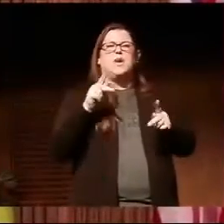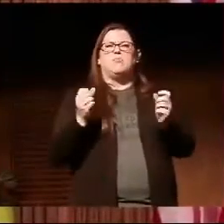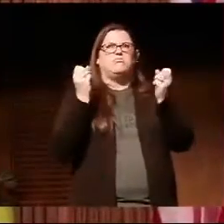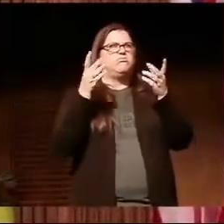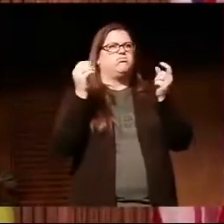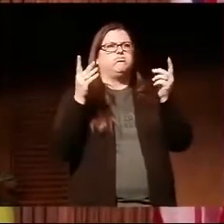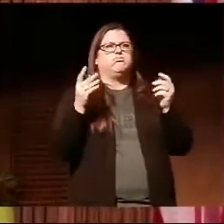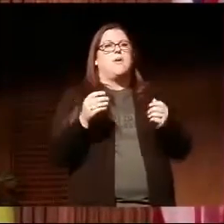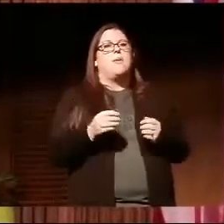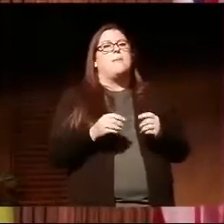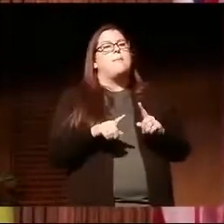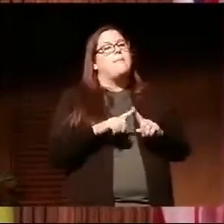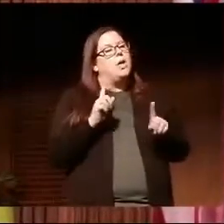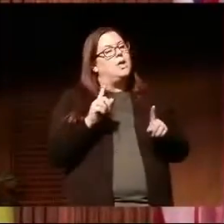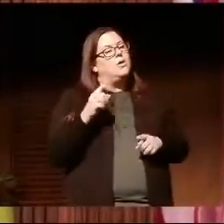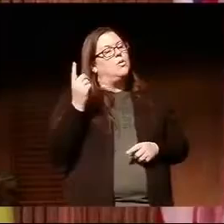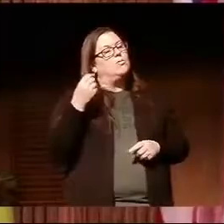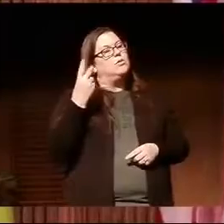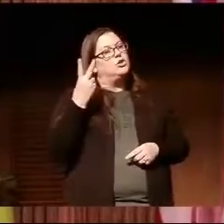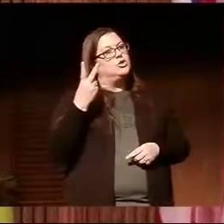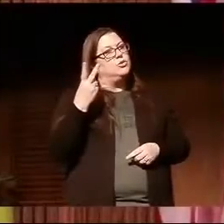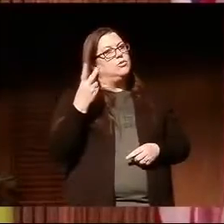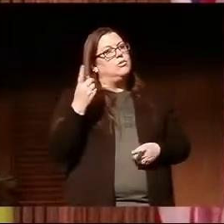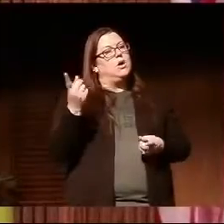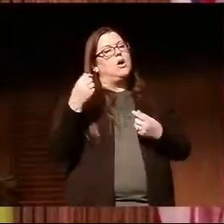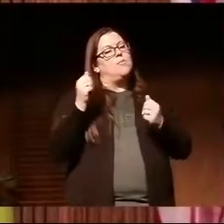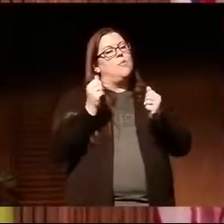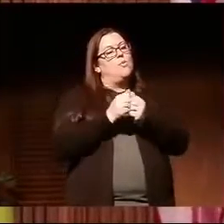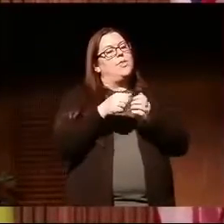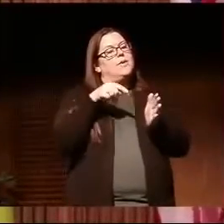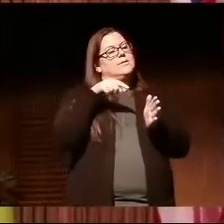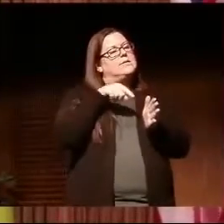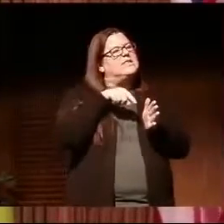But only two. Coming with that deep sense of need.